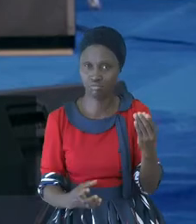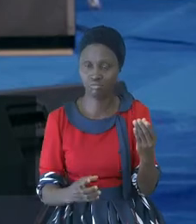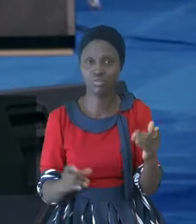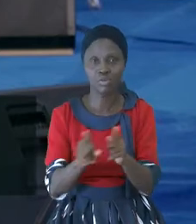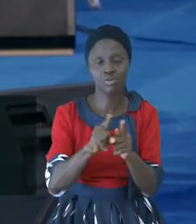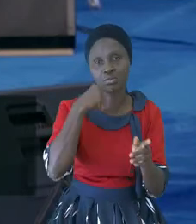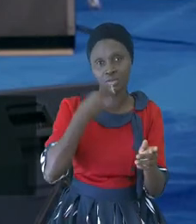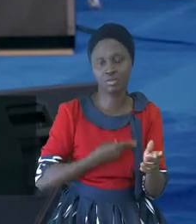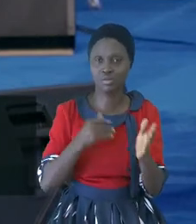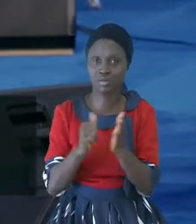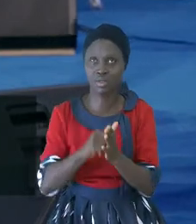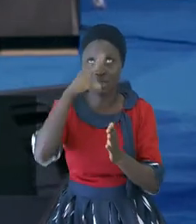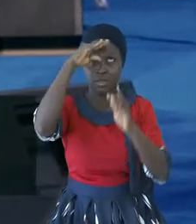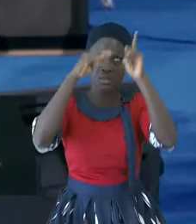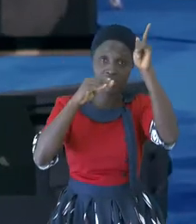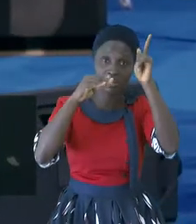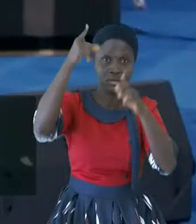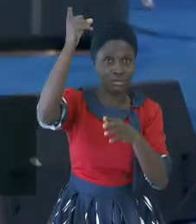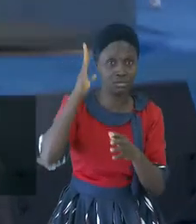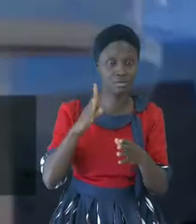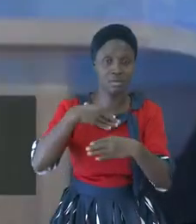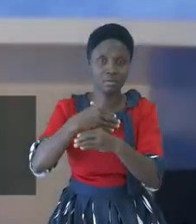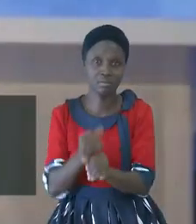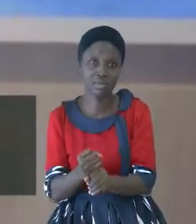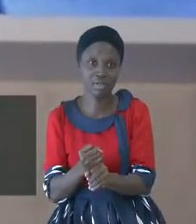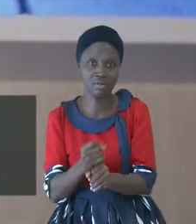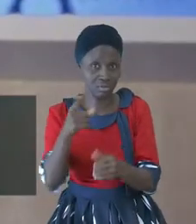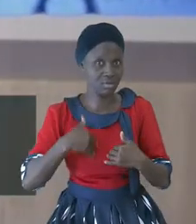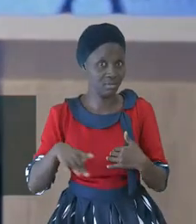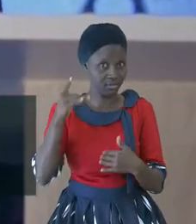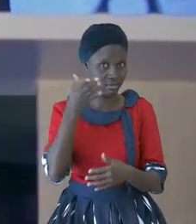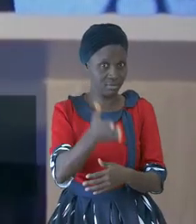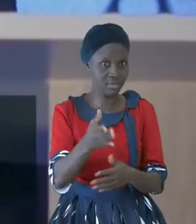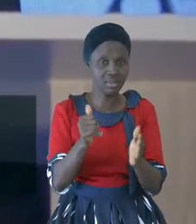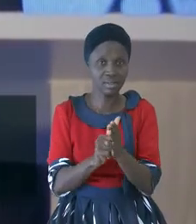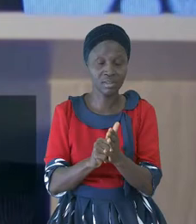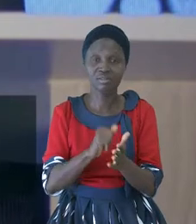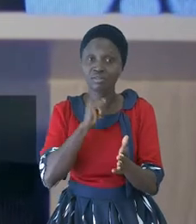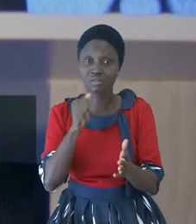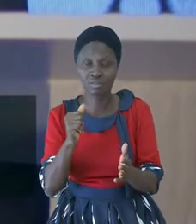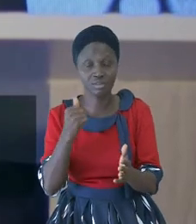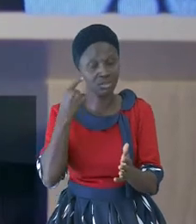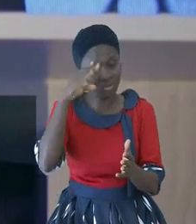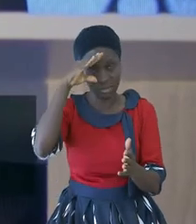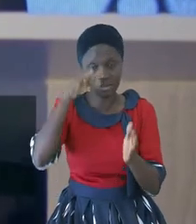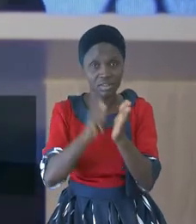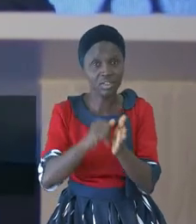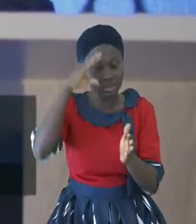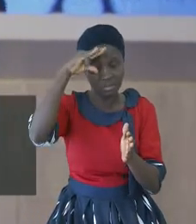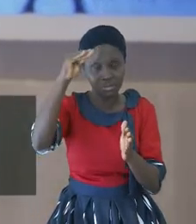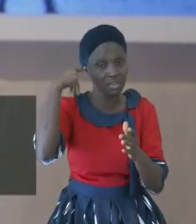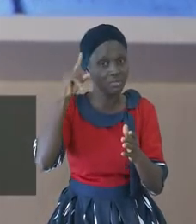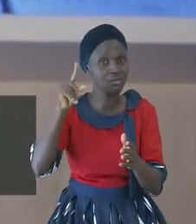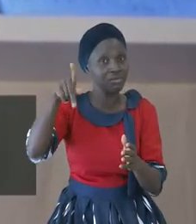he maketh. Have you seen that? Not that he made for Peter, Paul, James, John.